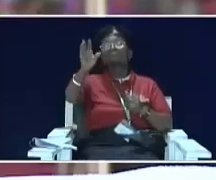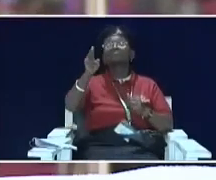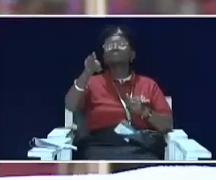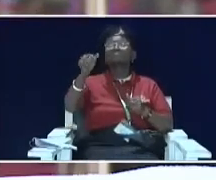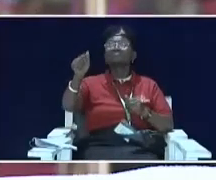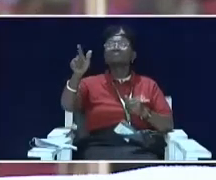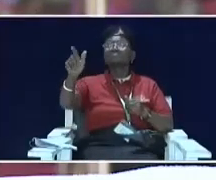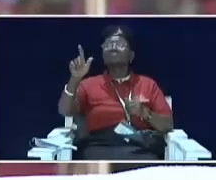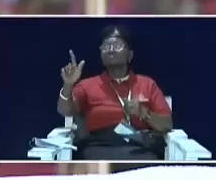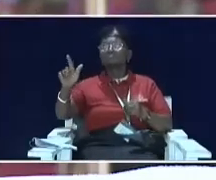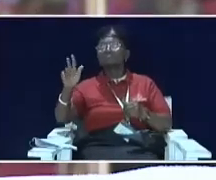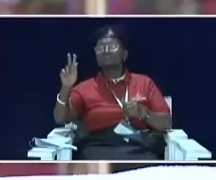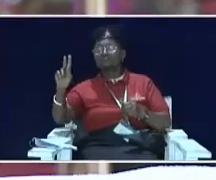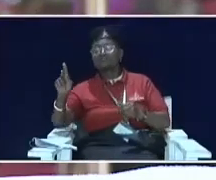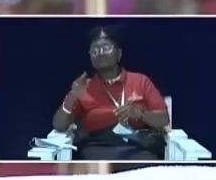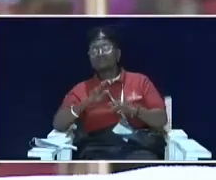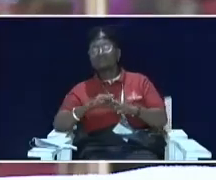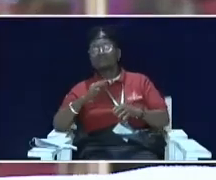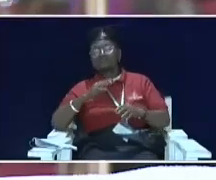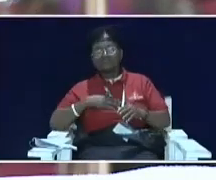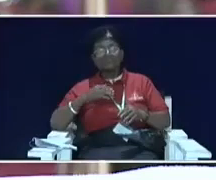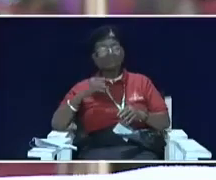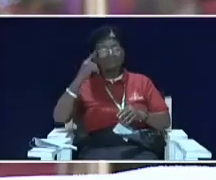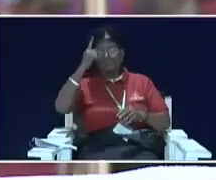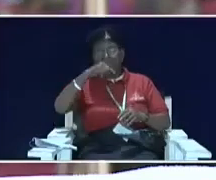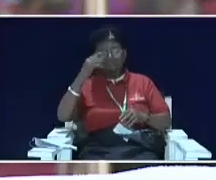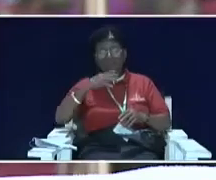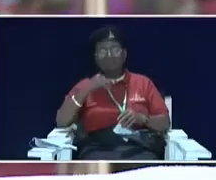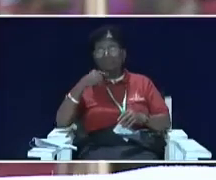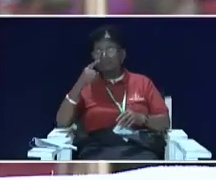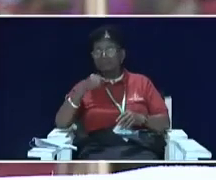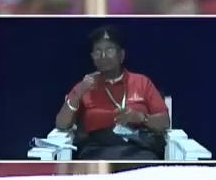said, great academician.